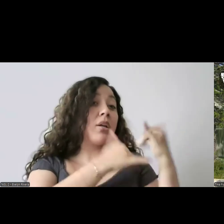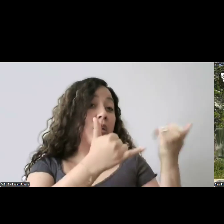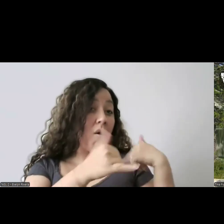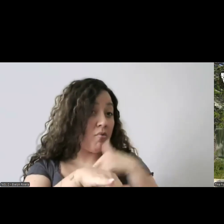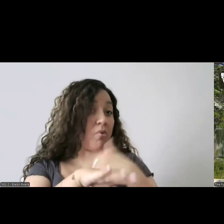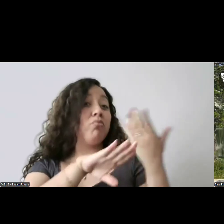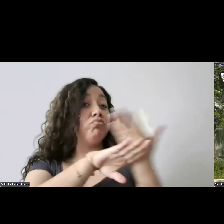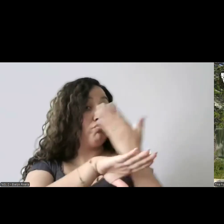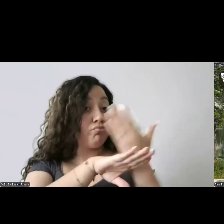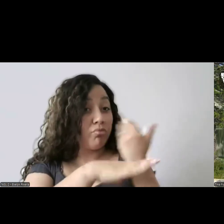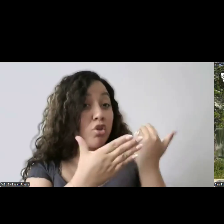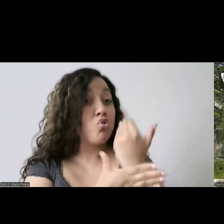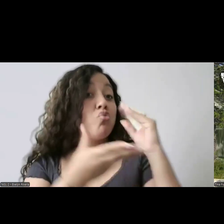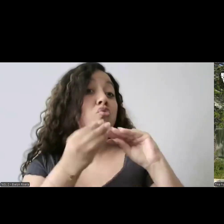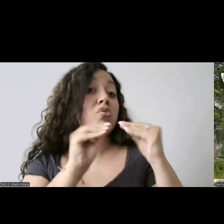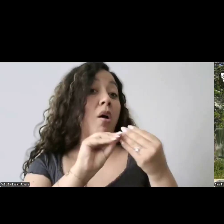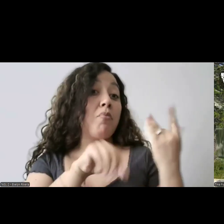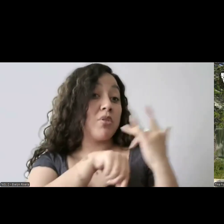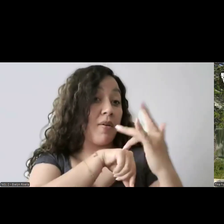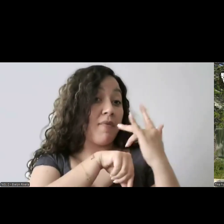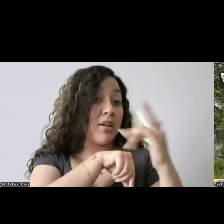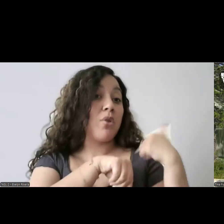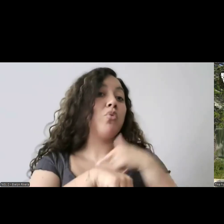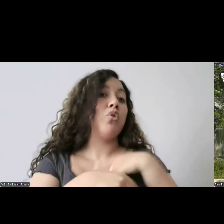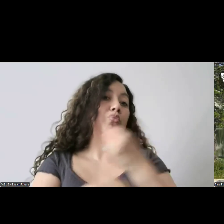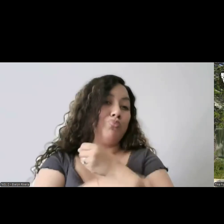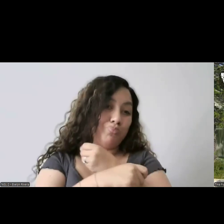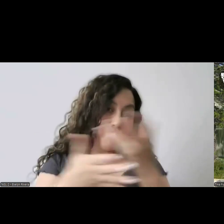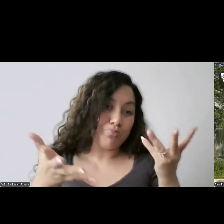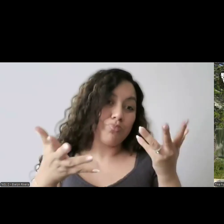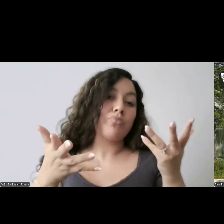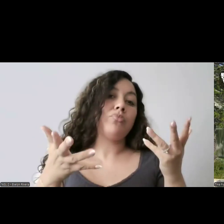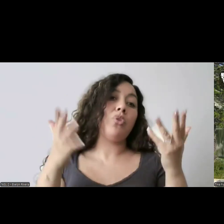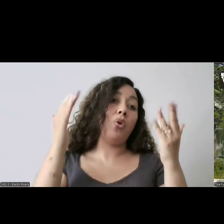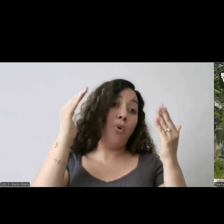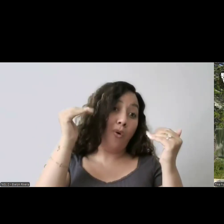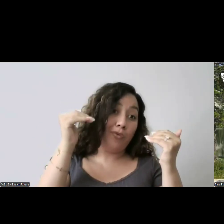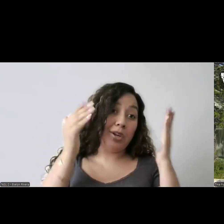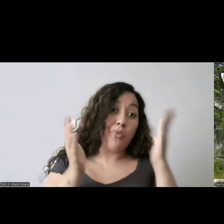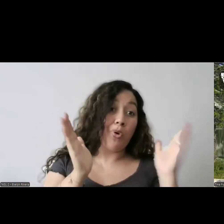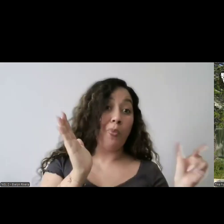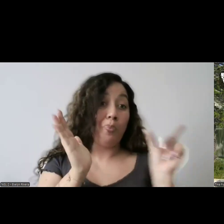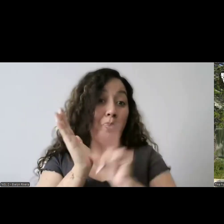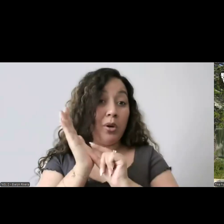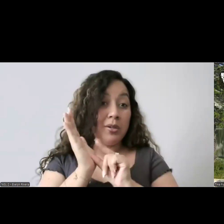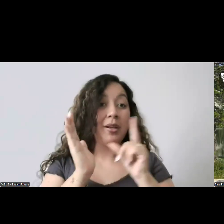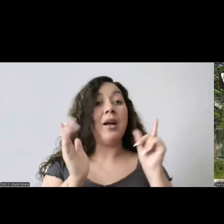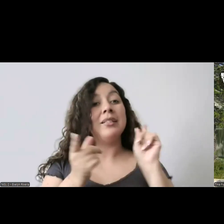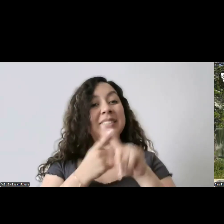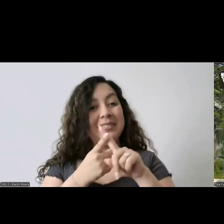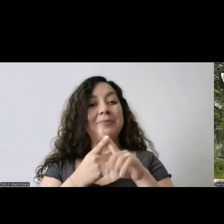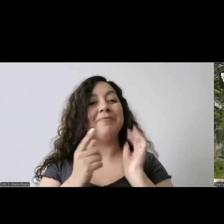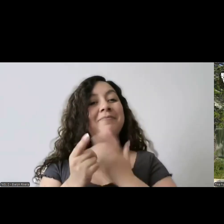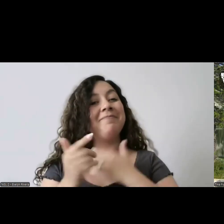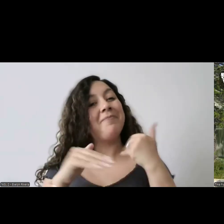numbers available, and we'll share it out. Hopefully it'll be published in time for our next meeting with the